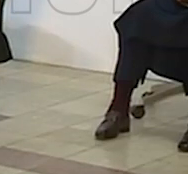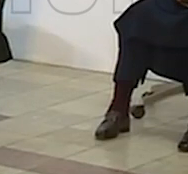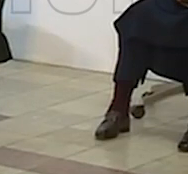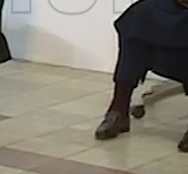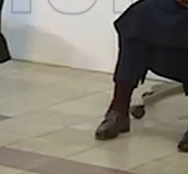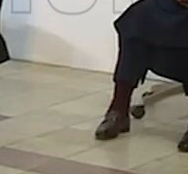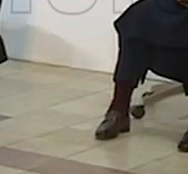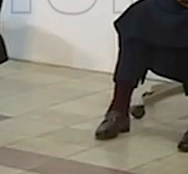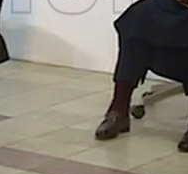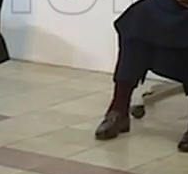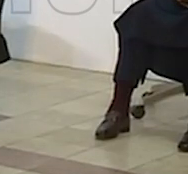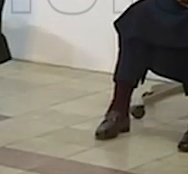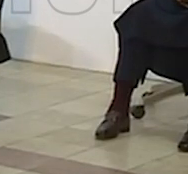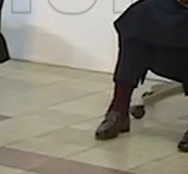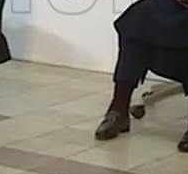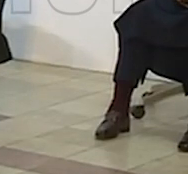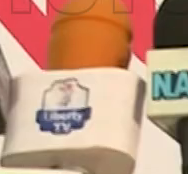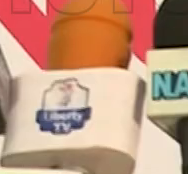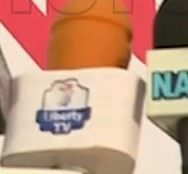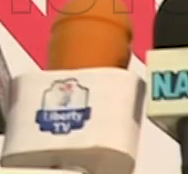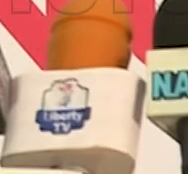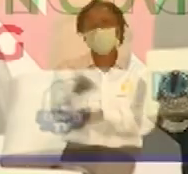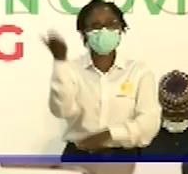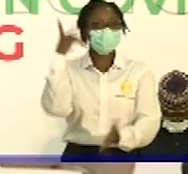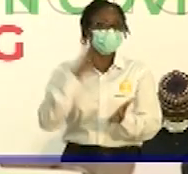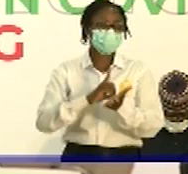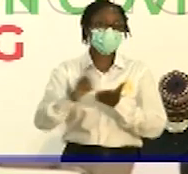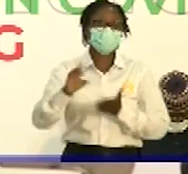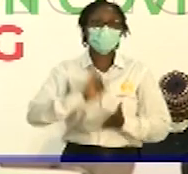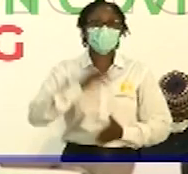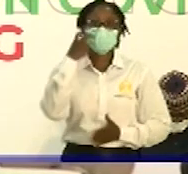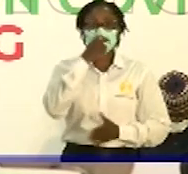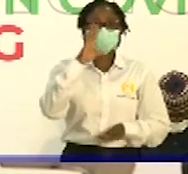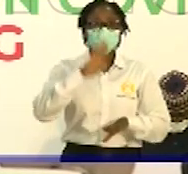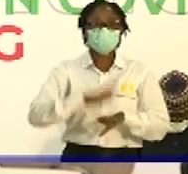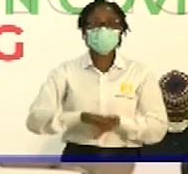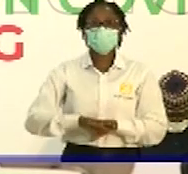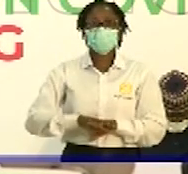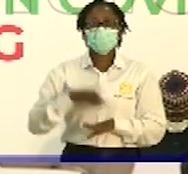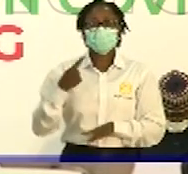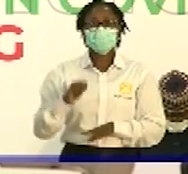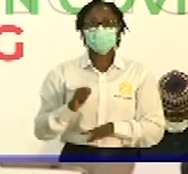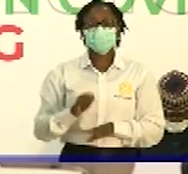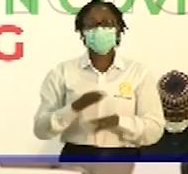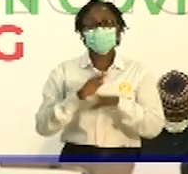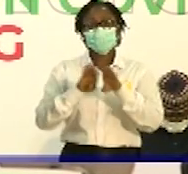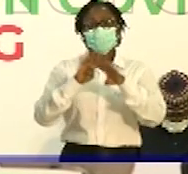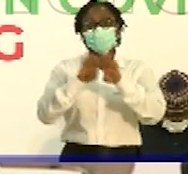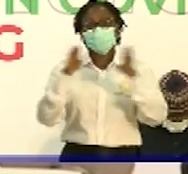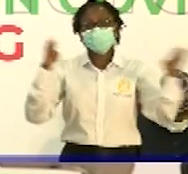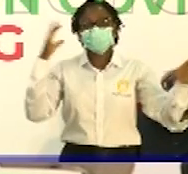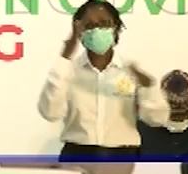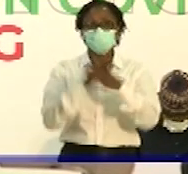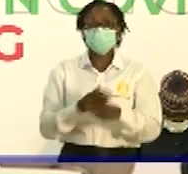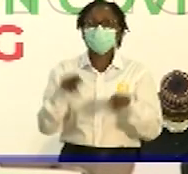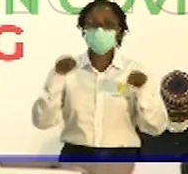press, good evening. Last week, I spoke on the eased lockdown guidelines. Today, I'll